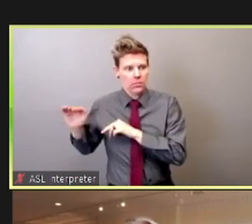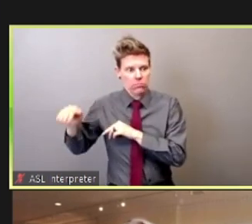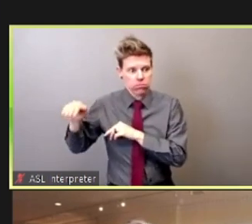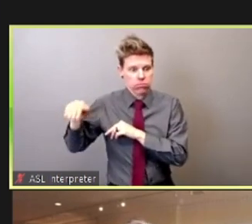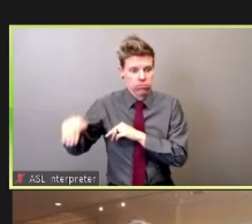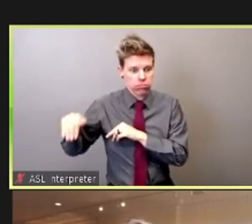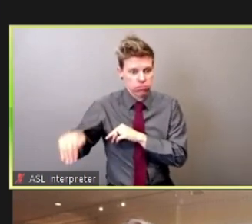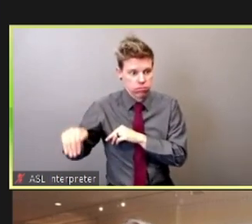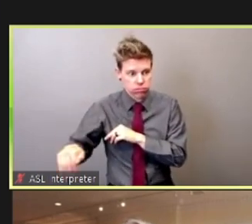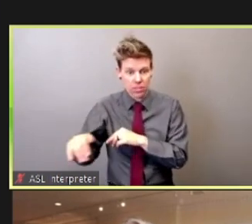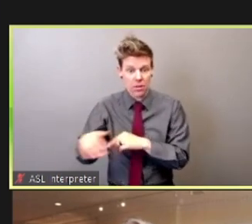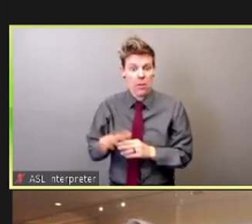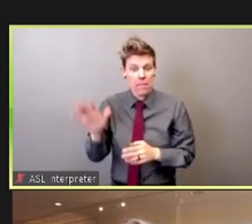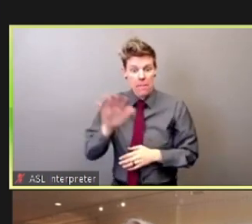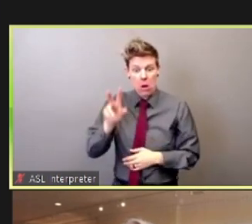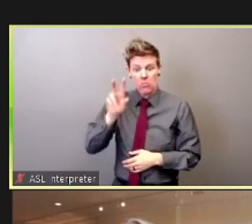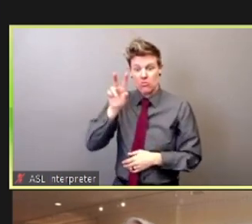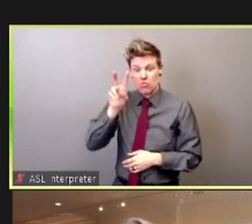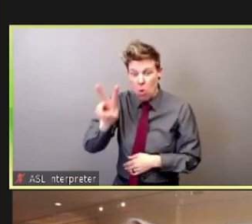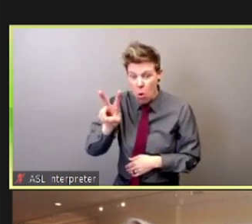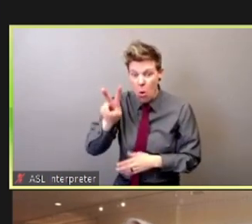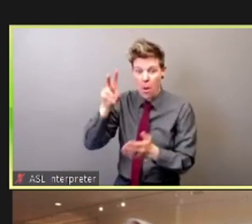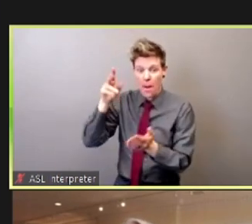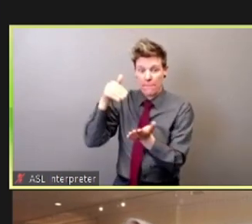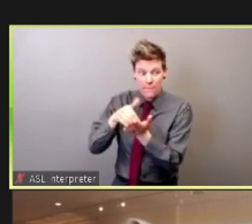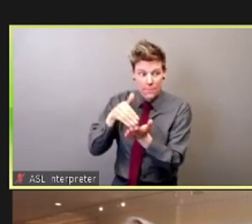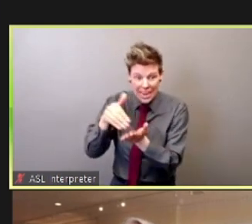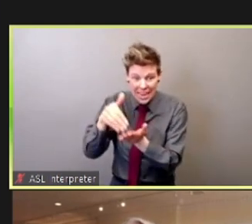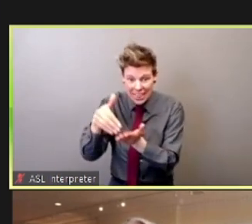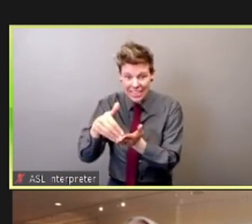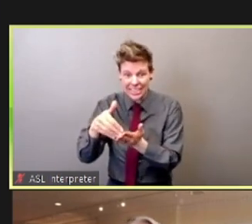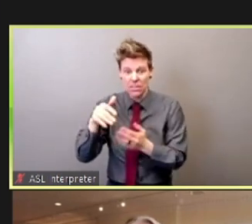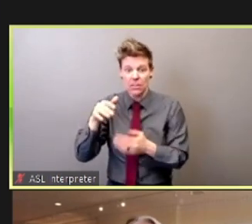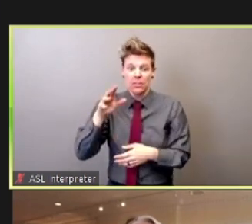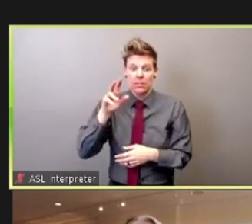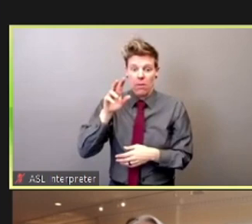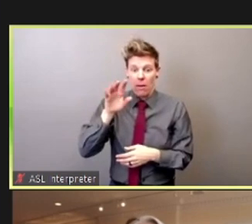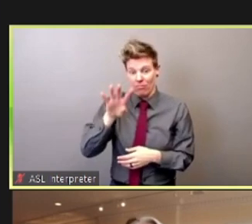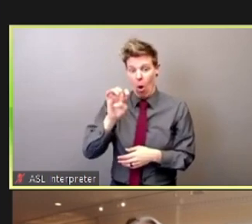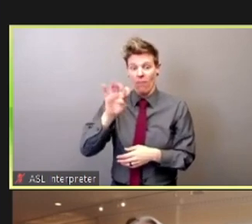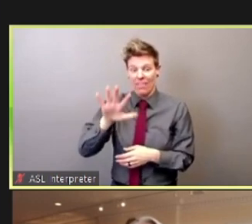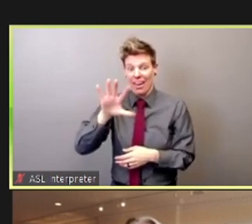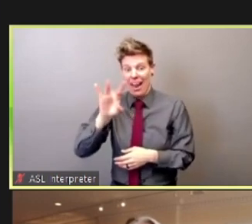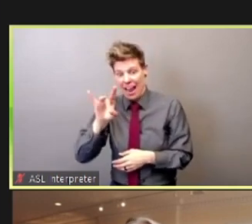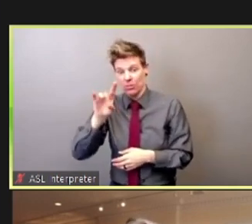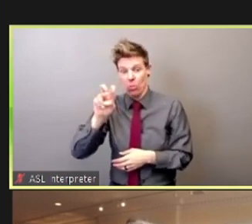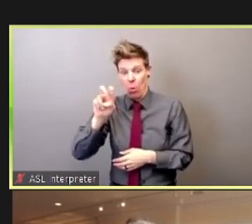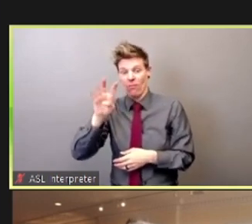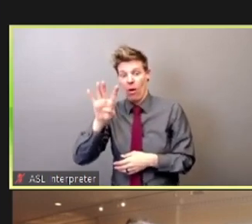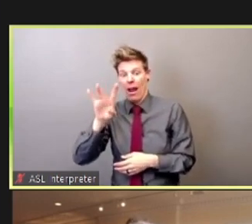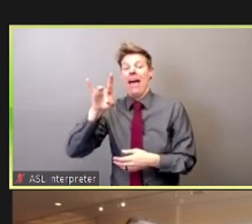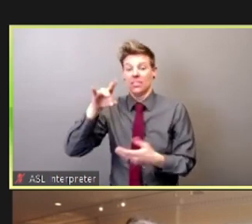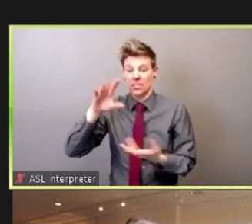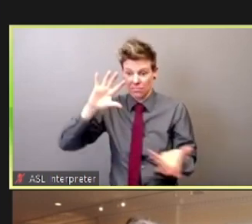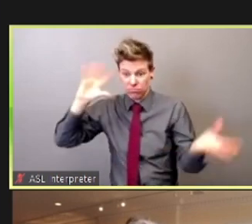2.5 million individuals in the state tested. I'll take